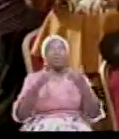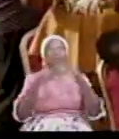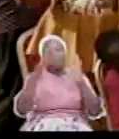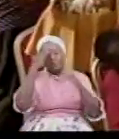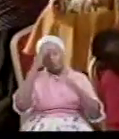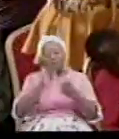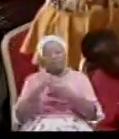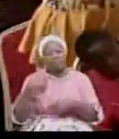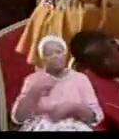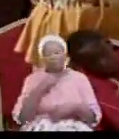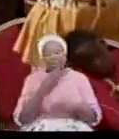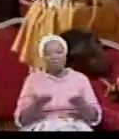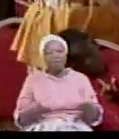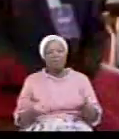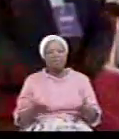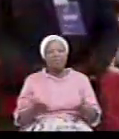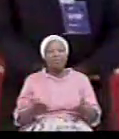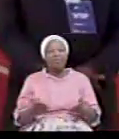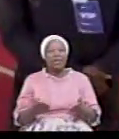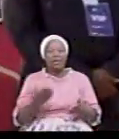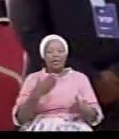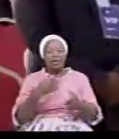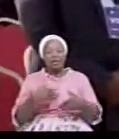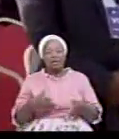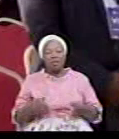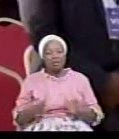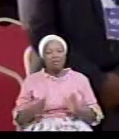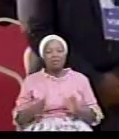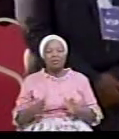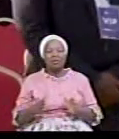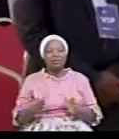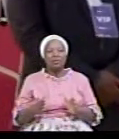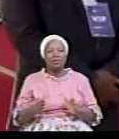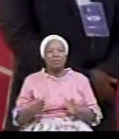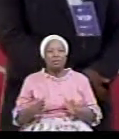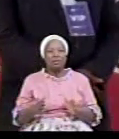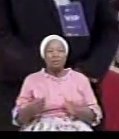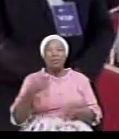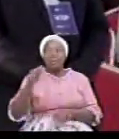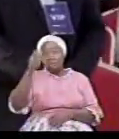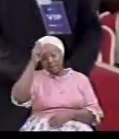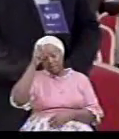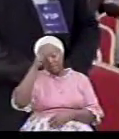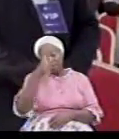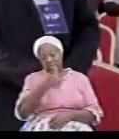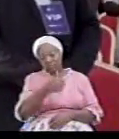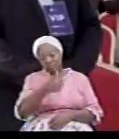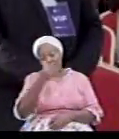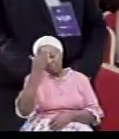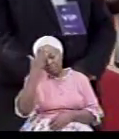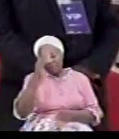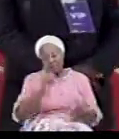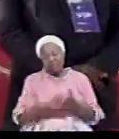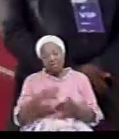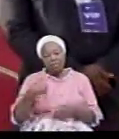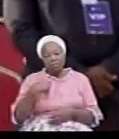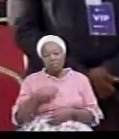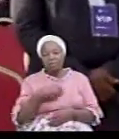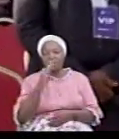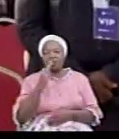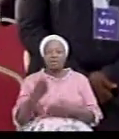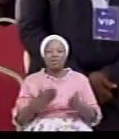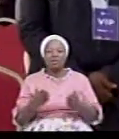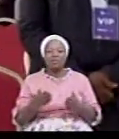here. Let the heavens hear, we are here. Let's praise the name of the Lord.